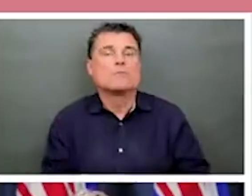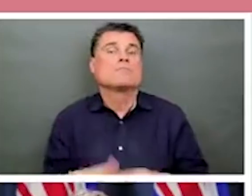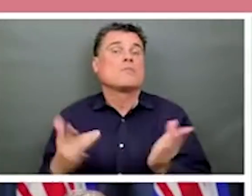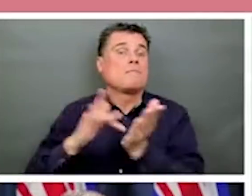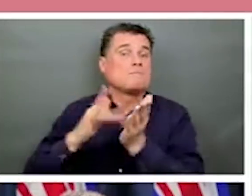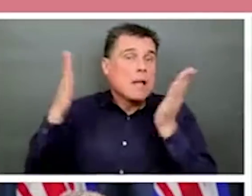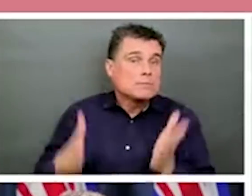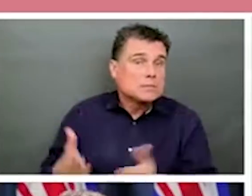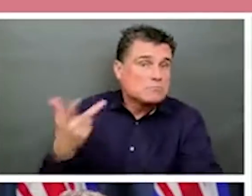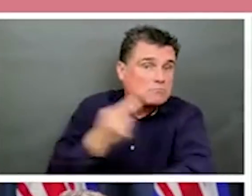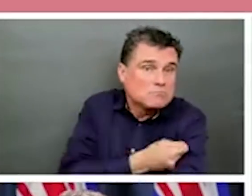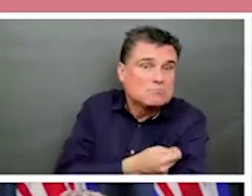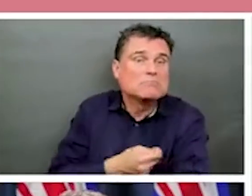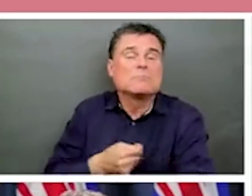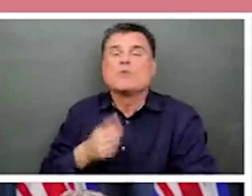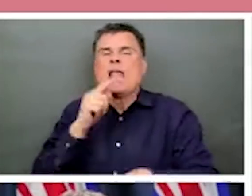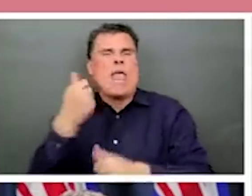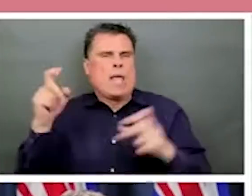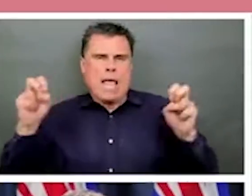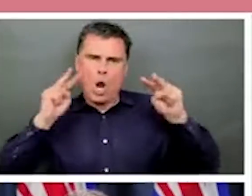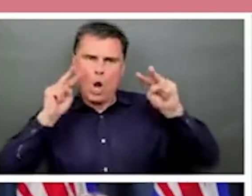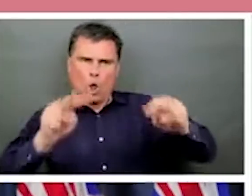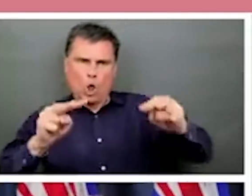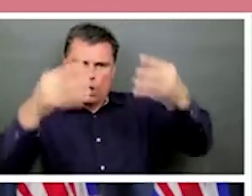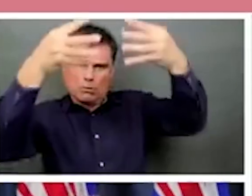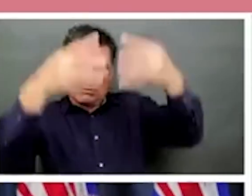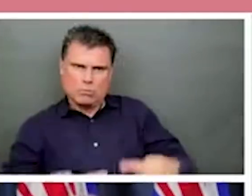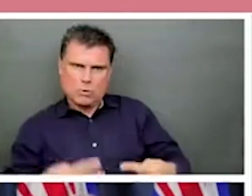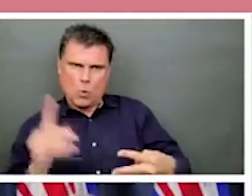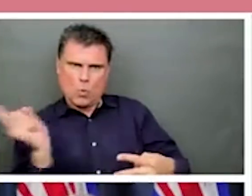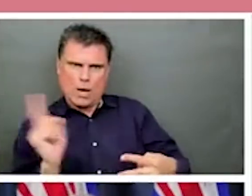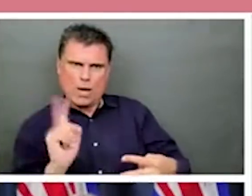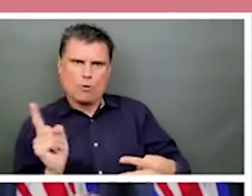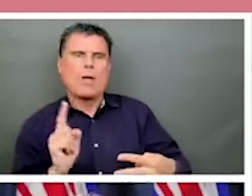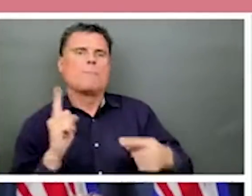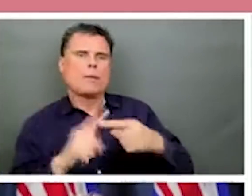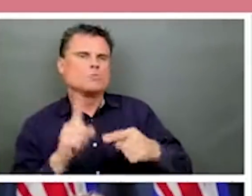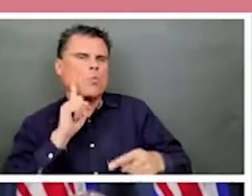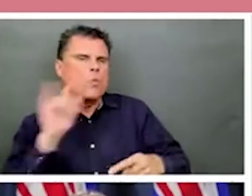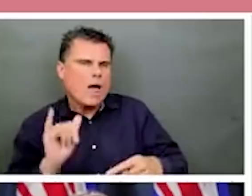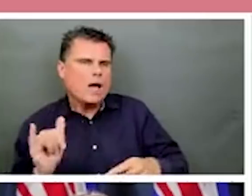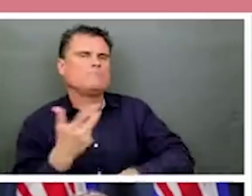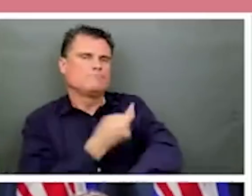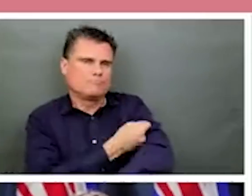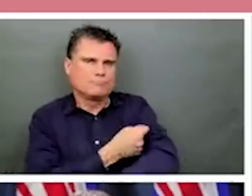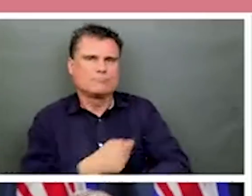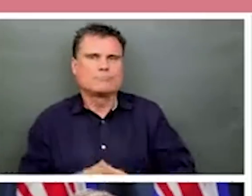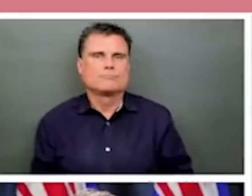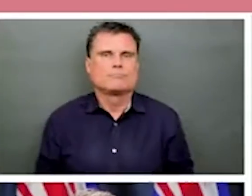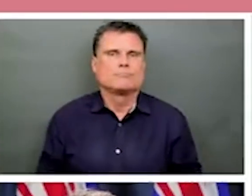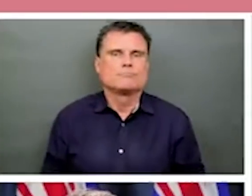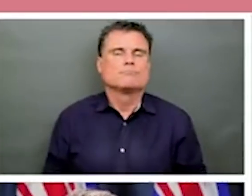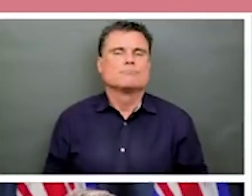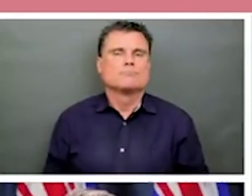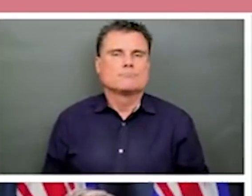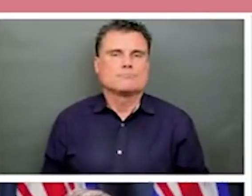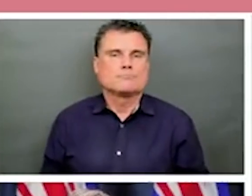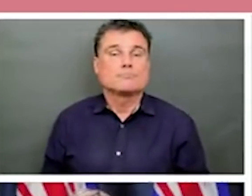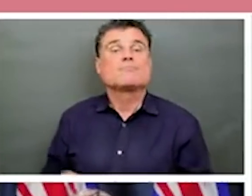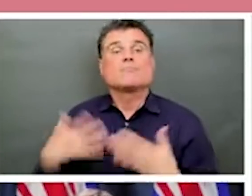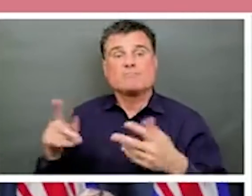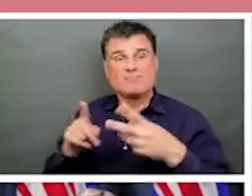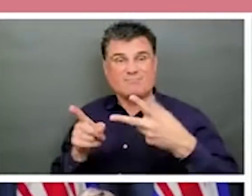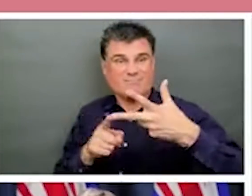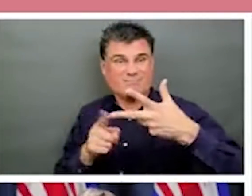those supplies when they're seeing patients. And we've talked about the AstraZeneca rollout as well, and how that will